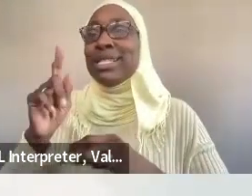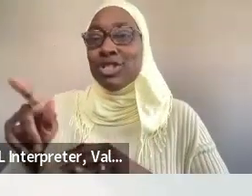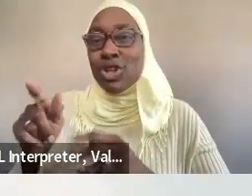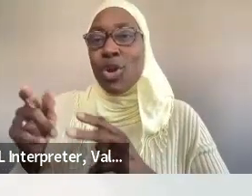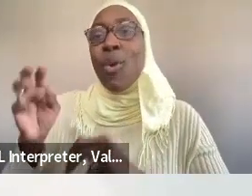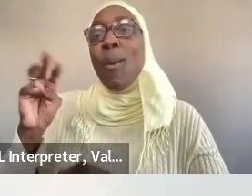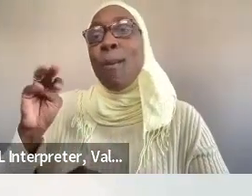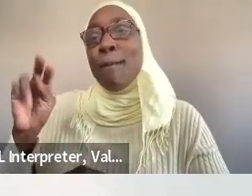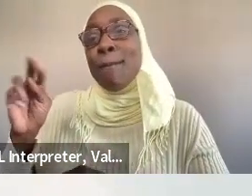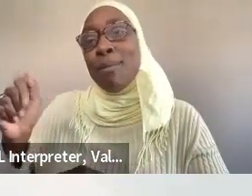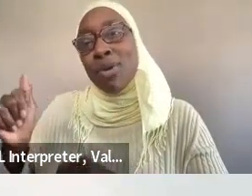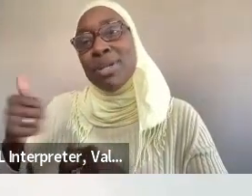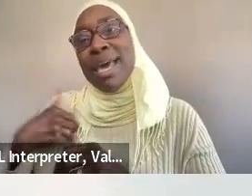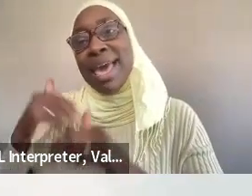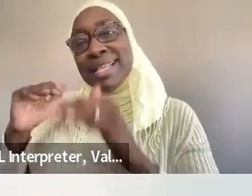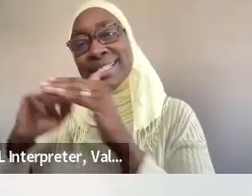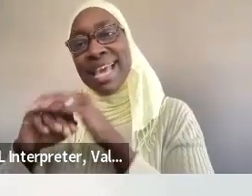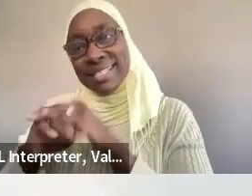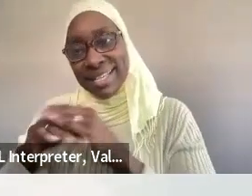powerful.